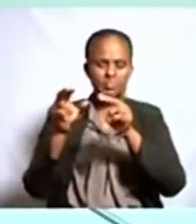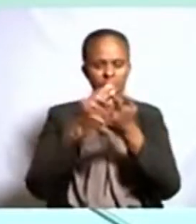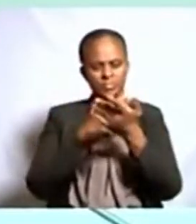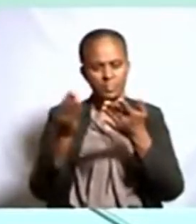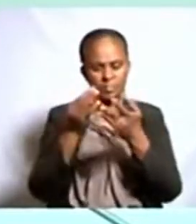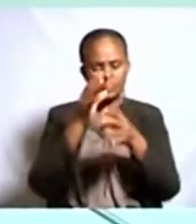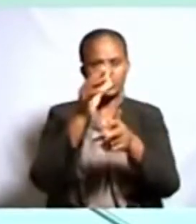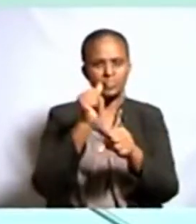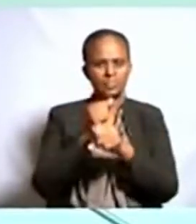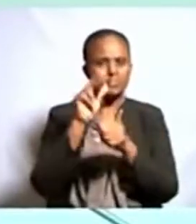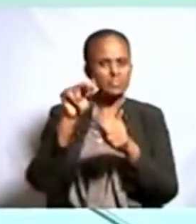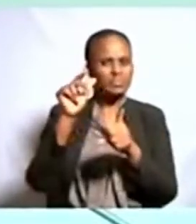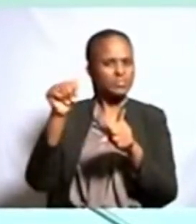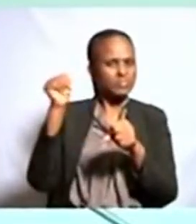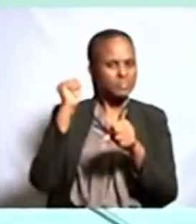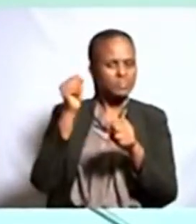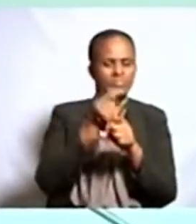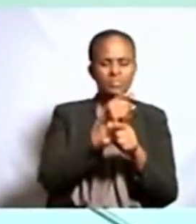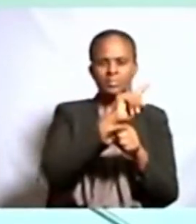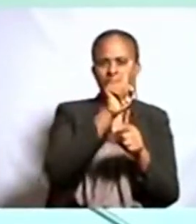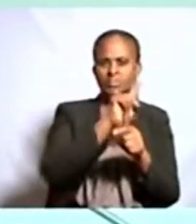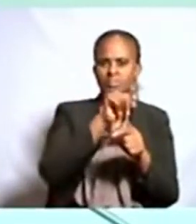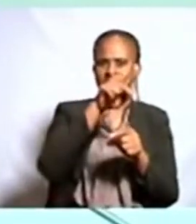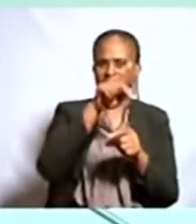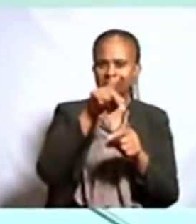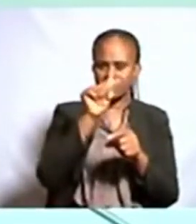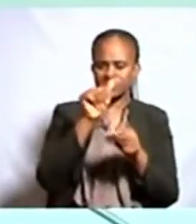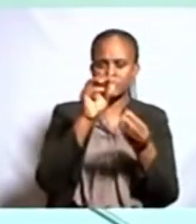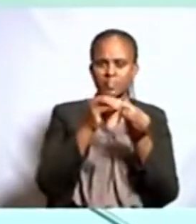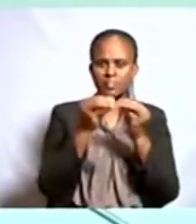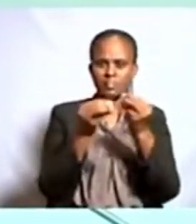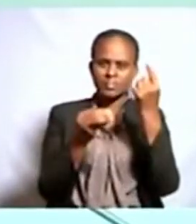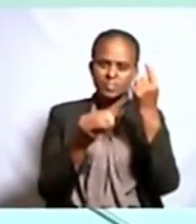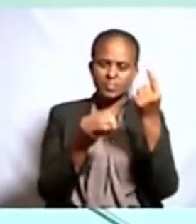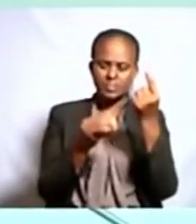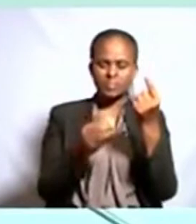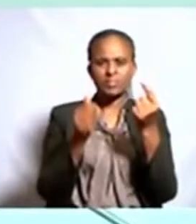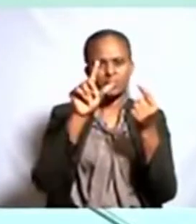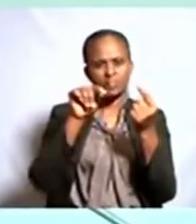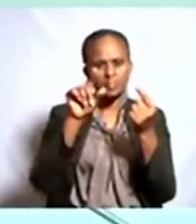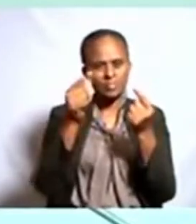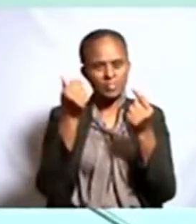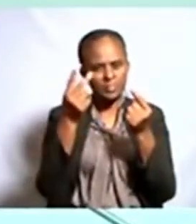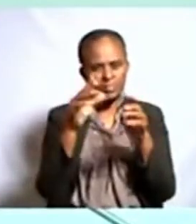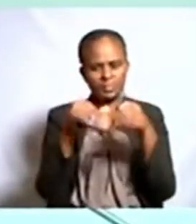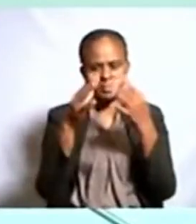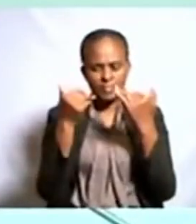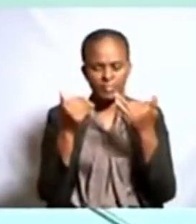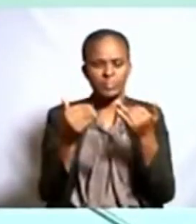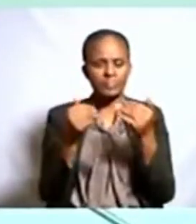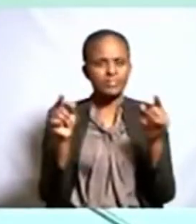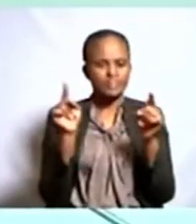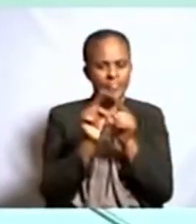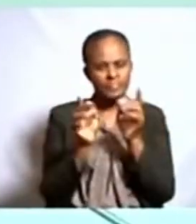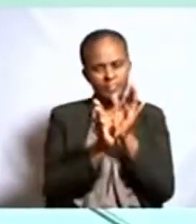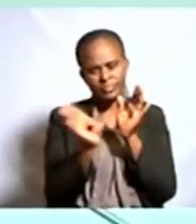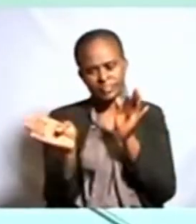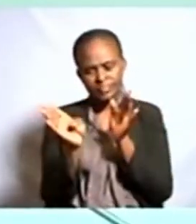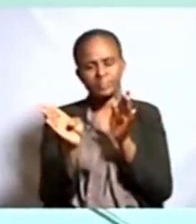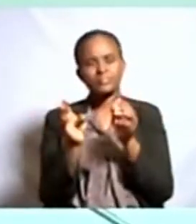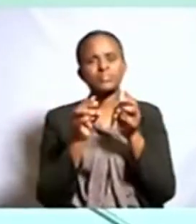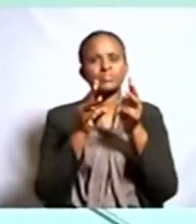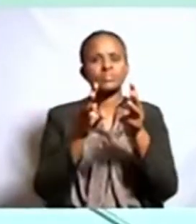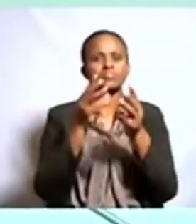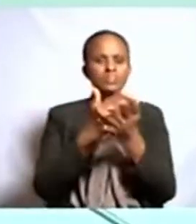to obtain a no objection from ZPPA. ZPPA Circular number 1 of 2013 provides that the default method of procuring